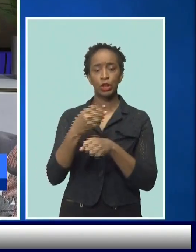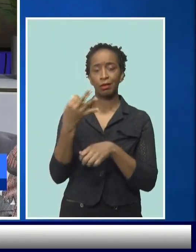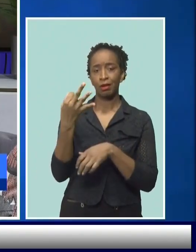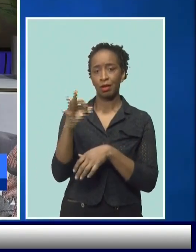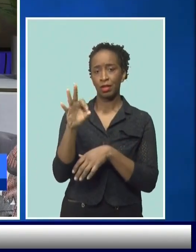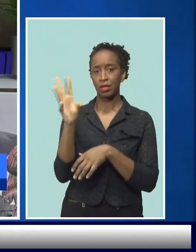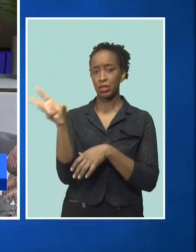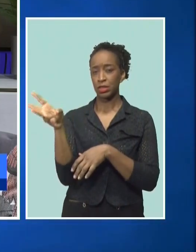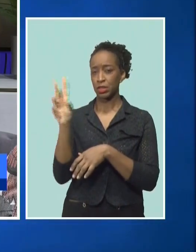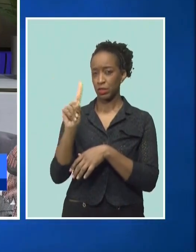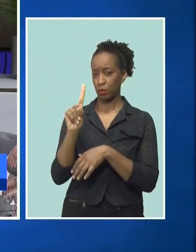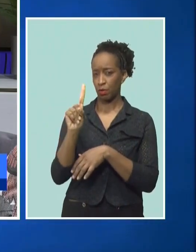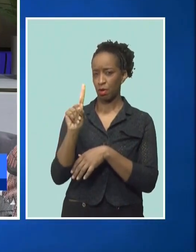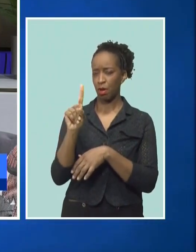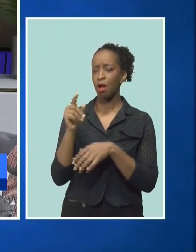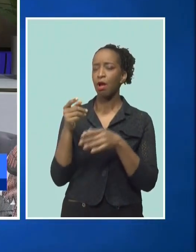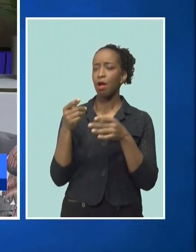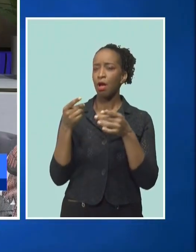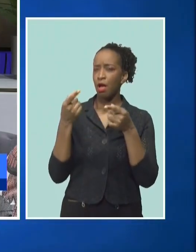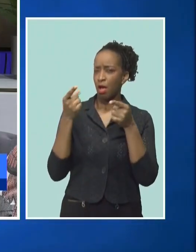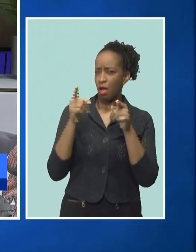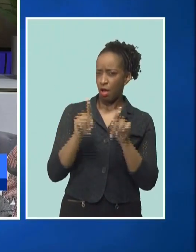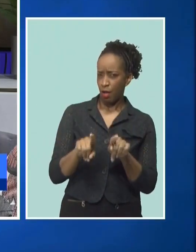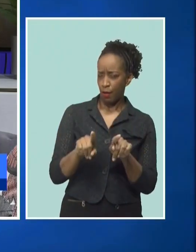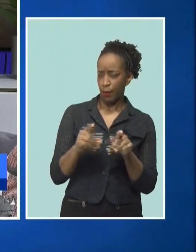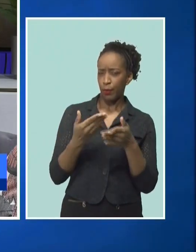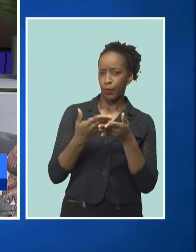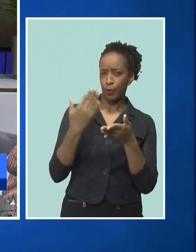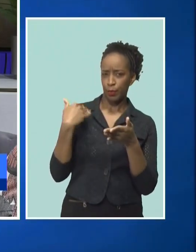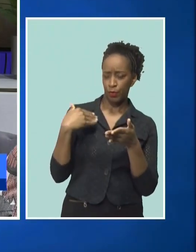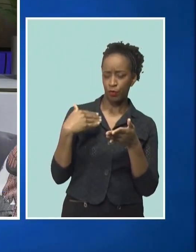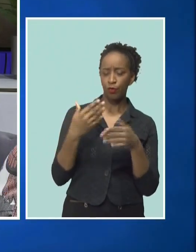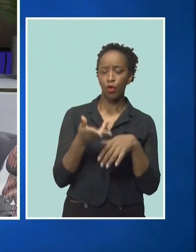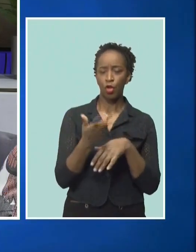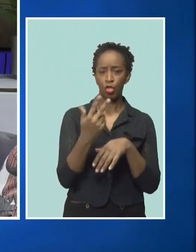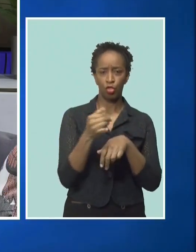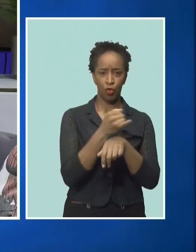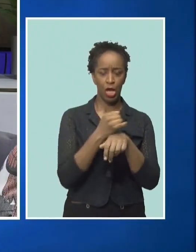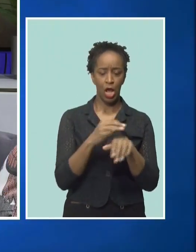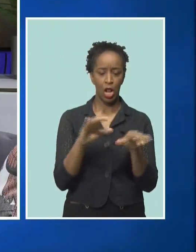Indies Federation. Jamaica had just had its